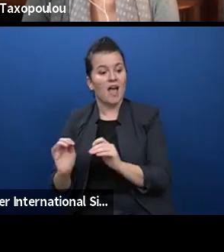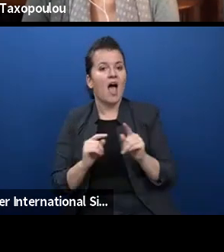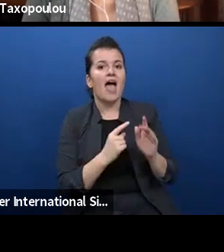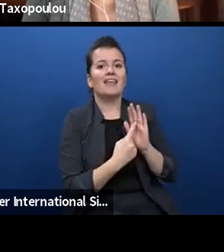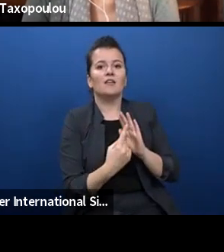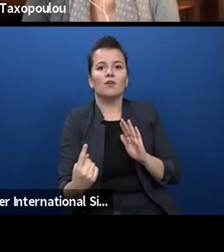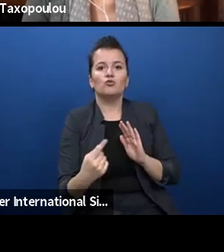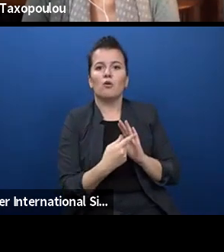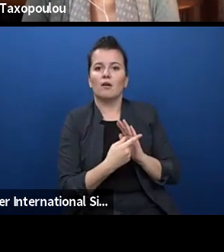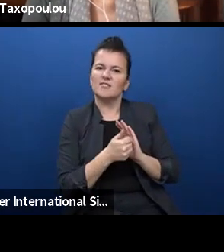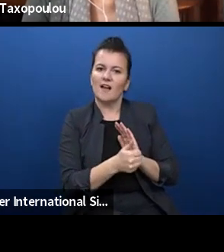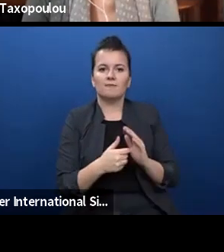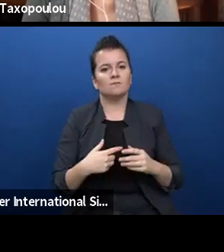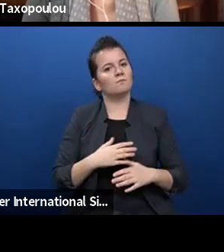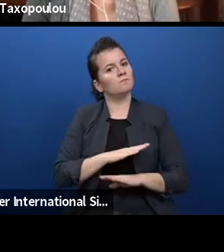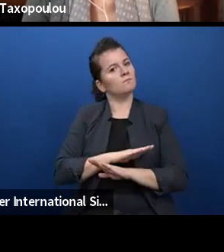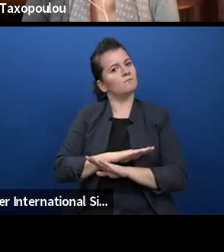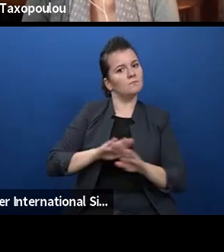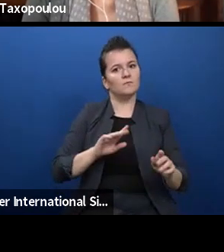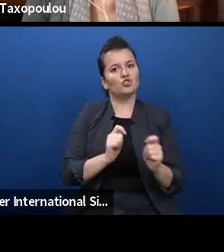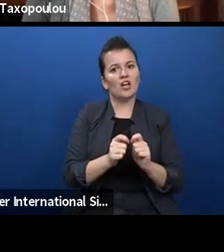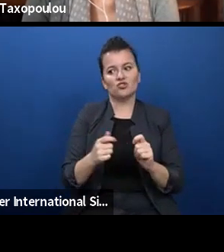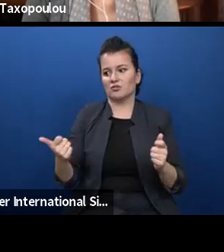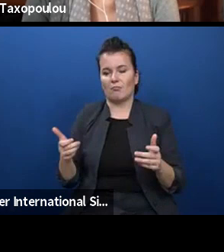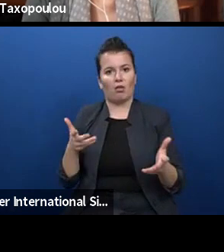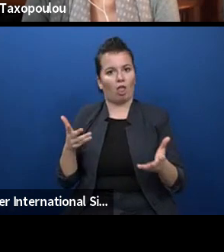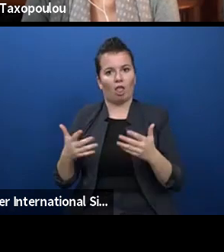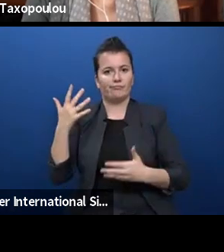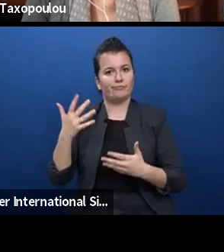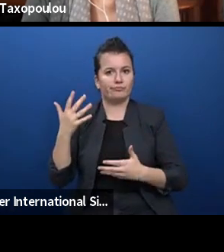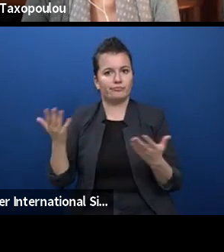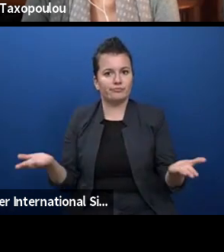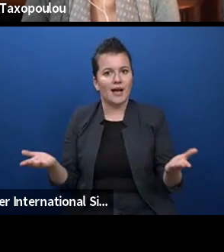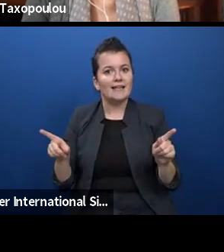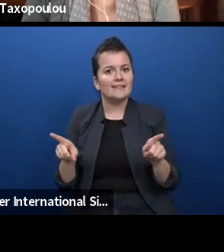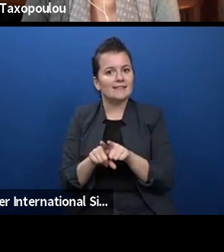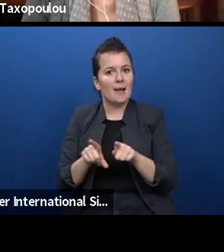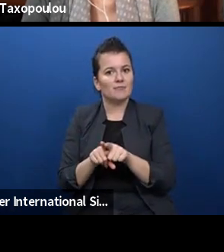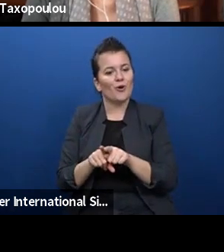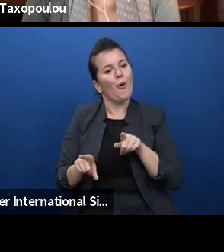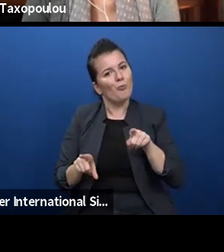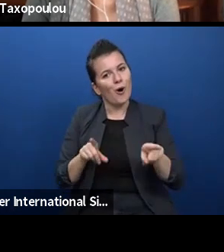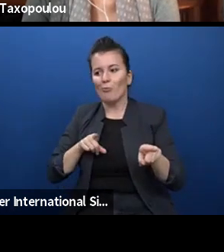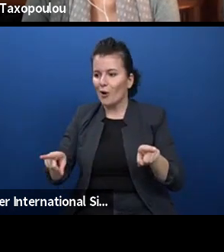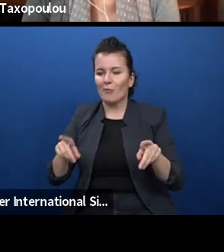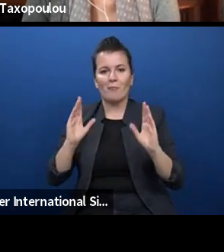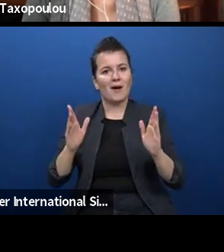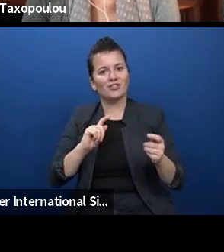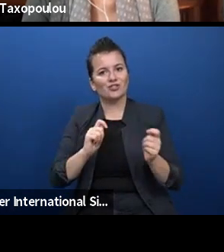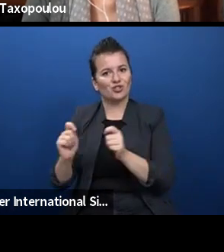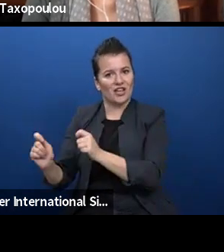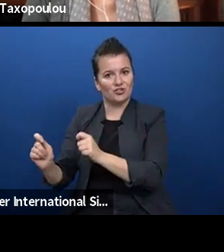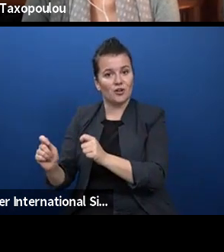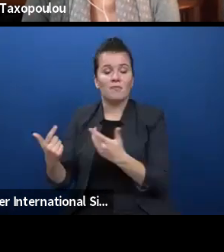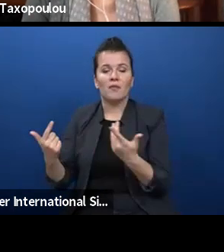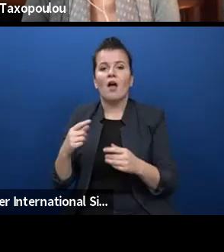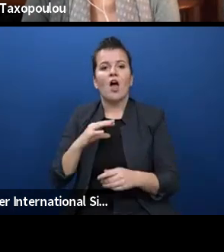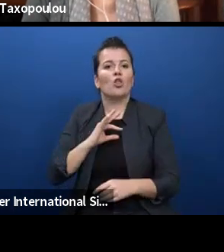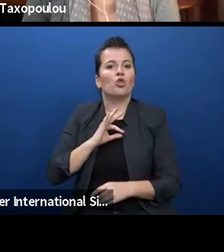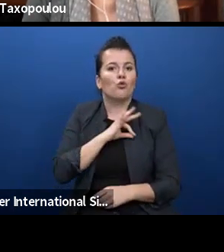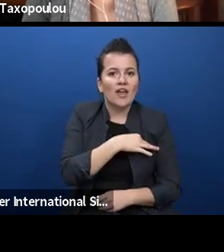funding organizations, the governments, the local governments, the trade unions, the trade associations, they all need to be allowing